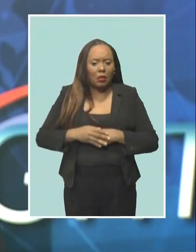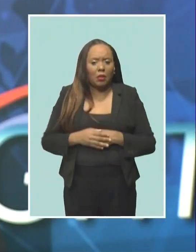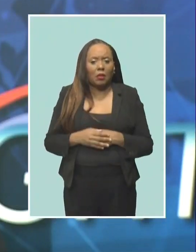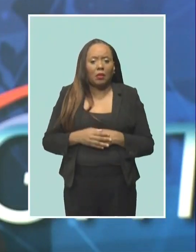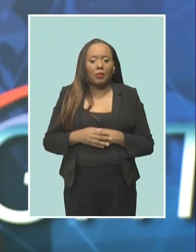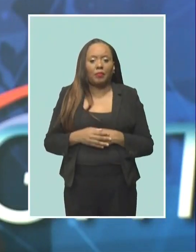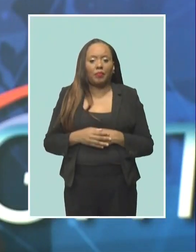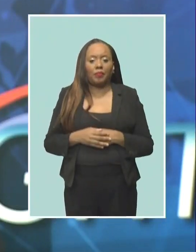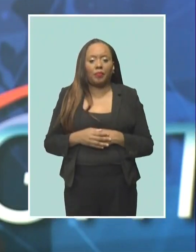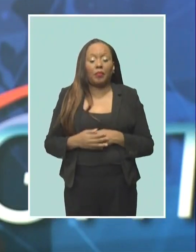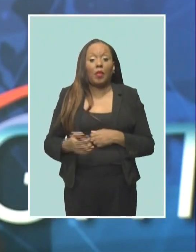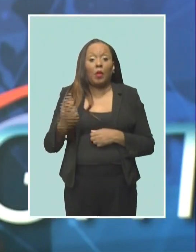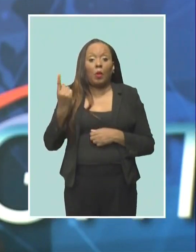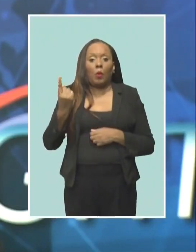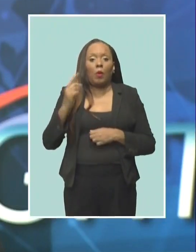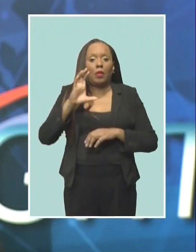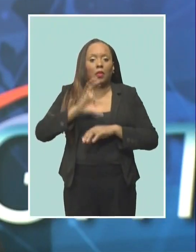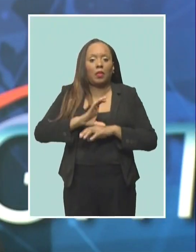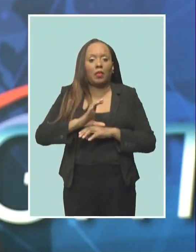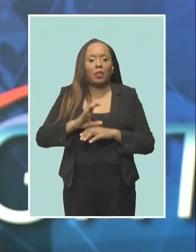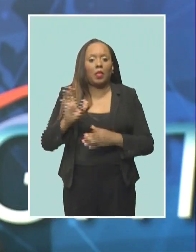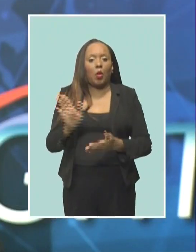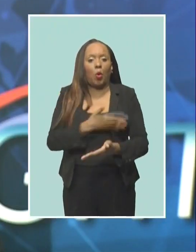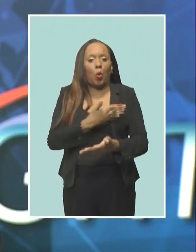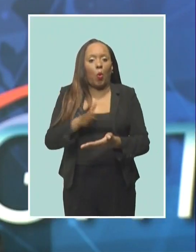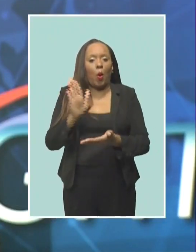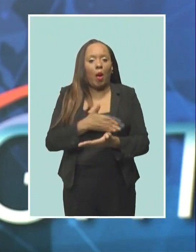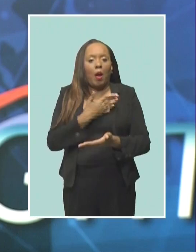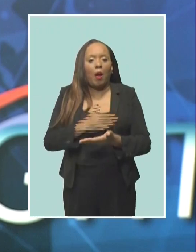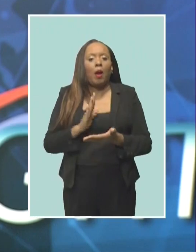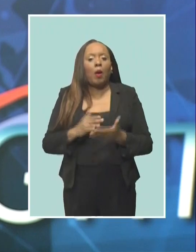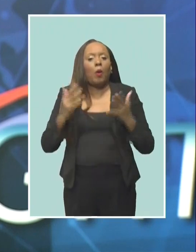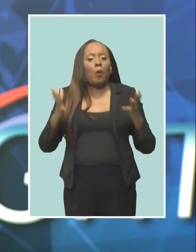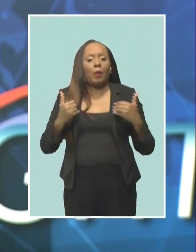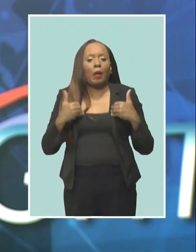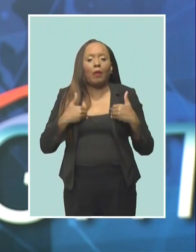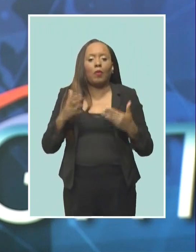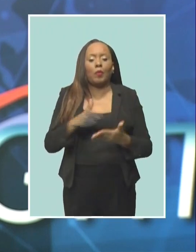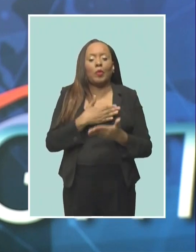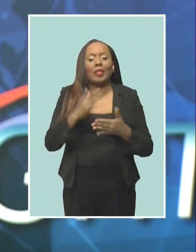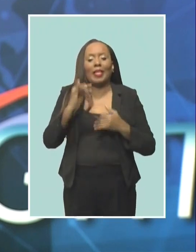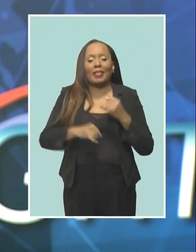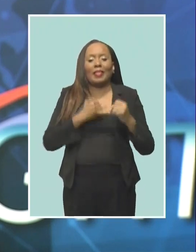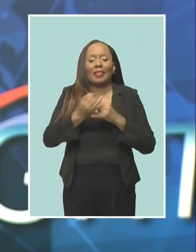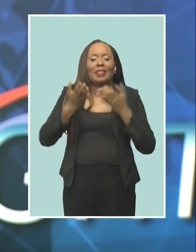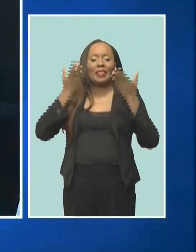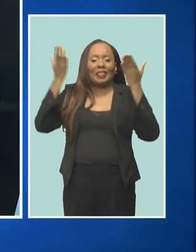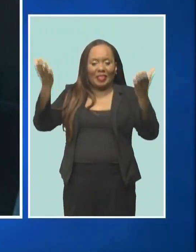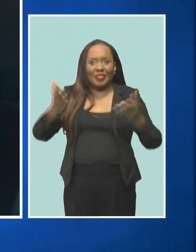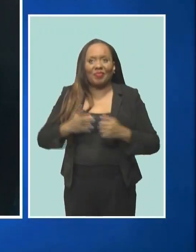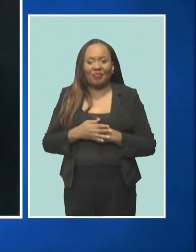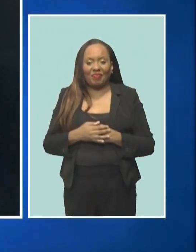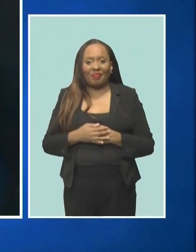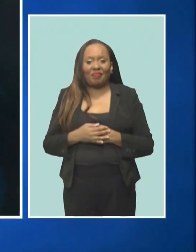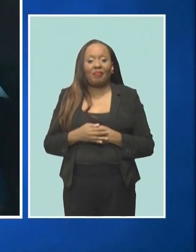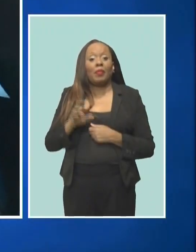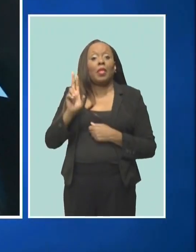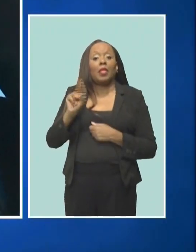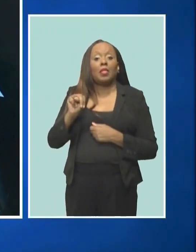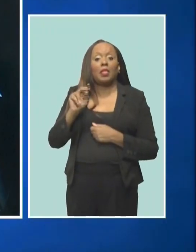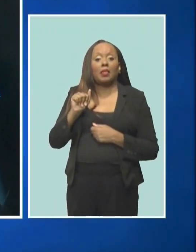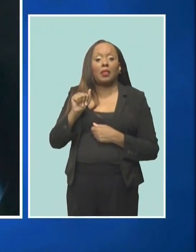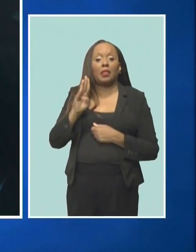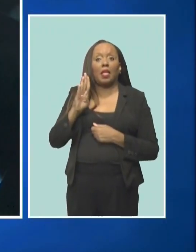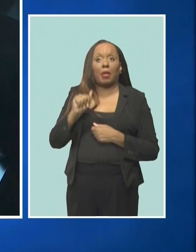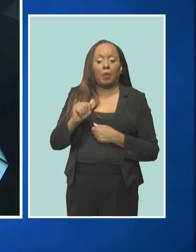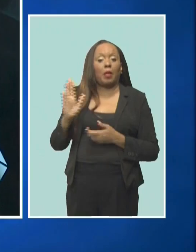One local church choir is planning to expand its horizons and have its music on the international stage. The NABA Music Rhythms of